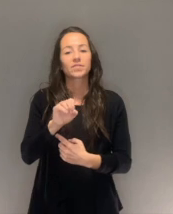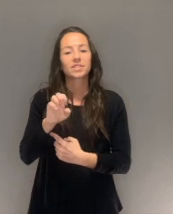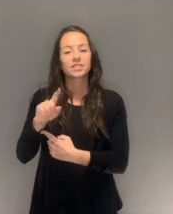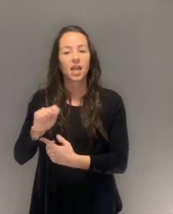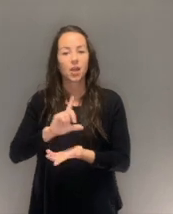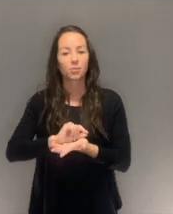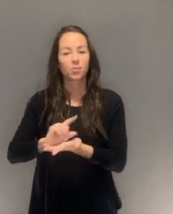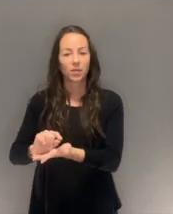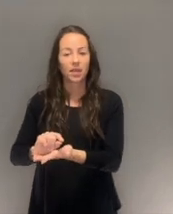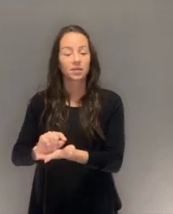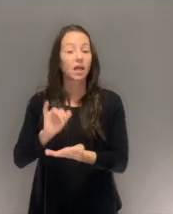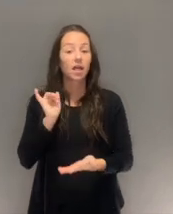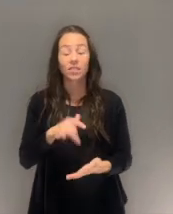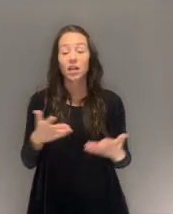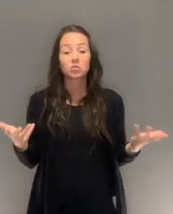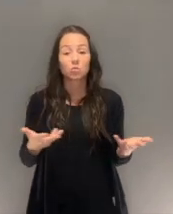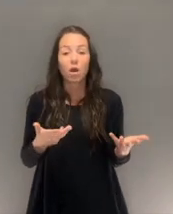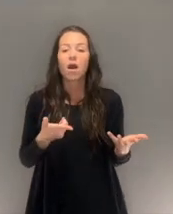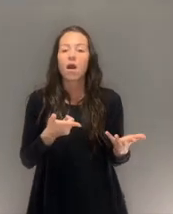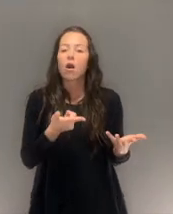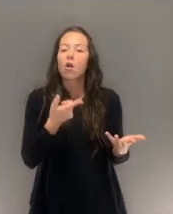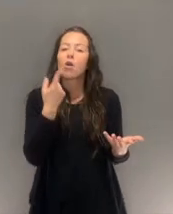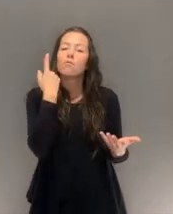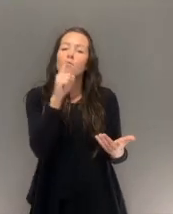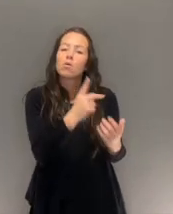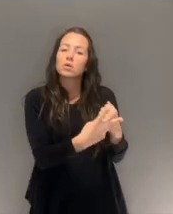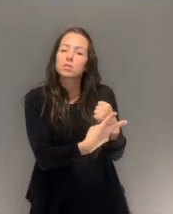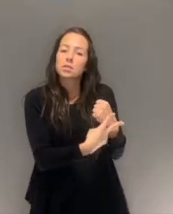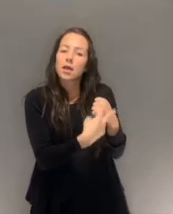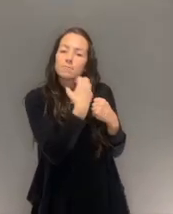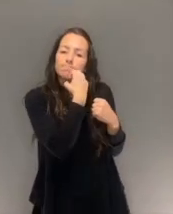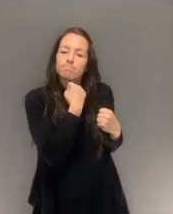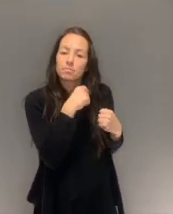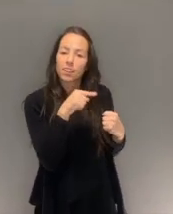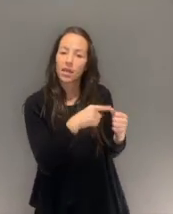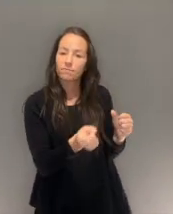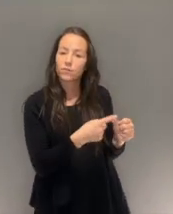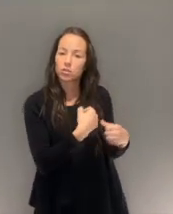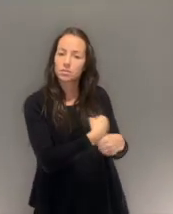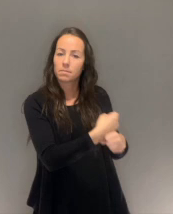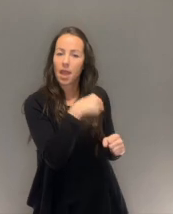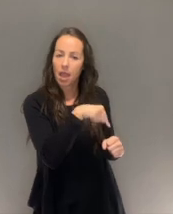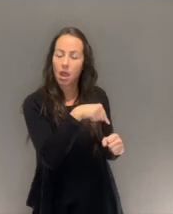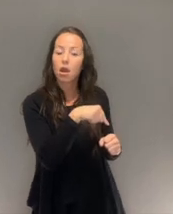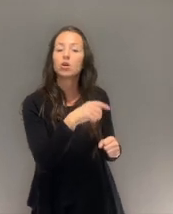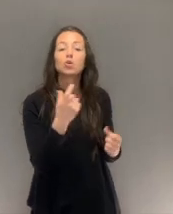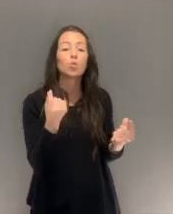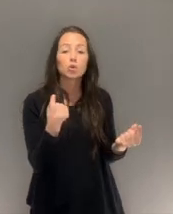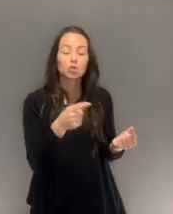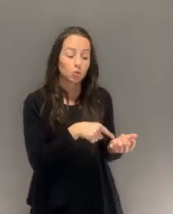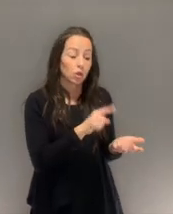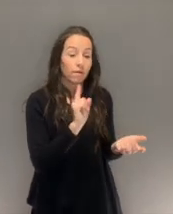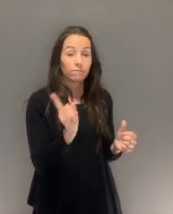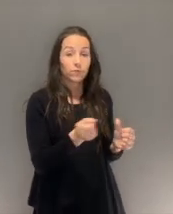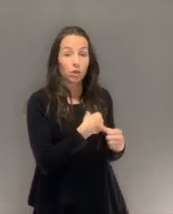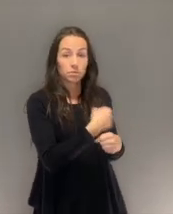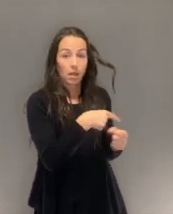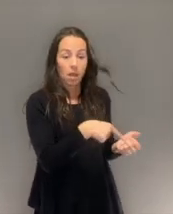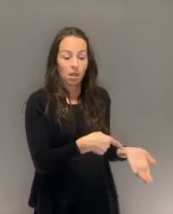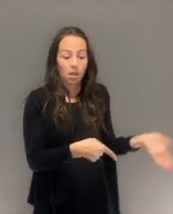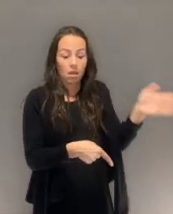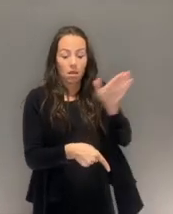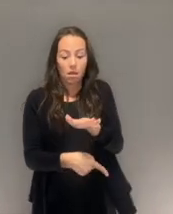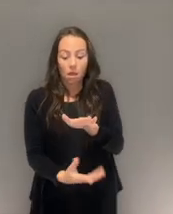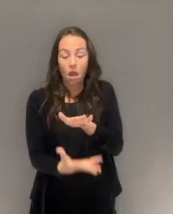way basically of preserving the printing plate. The image on the plate is offset or transferred onto a rubber